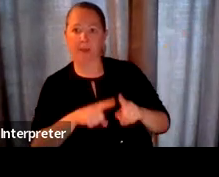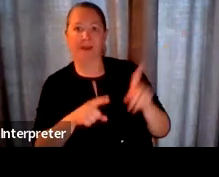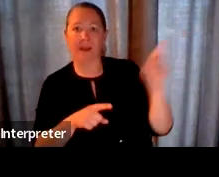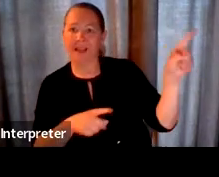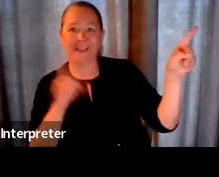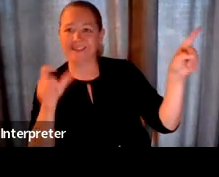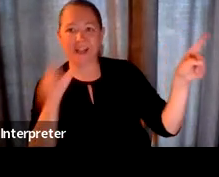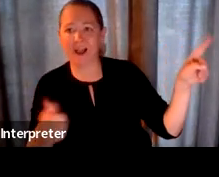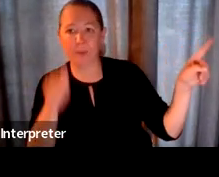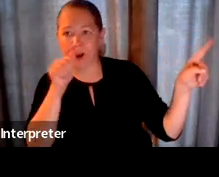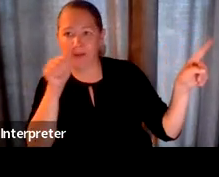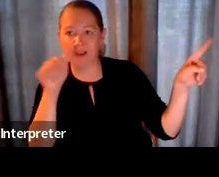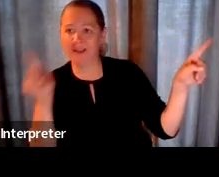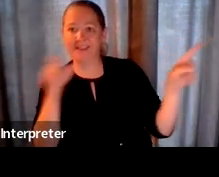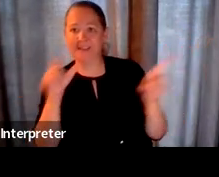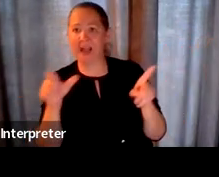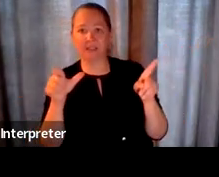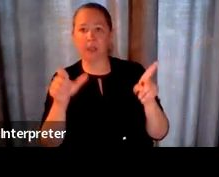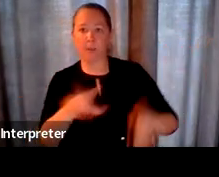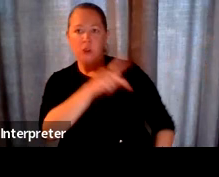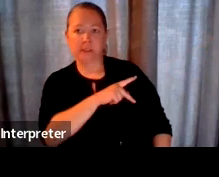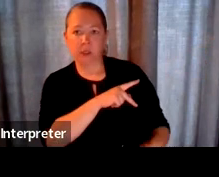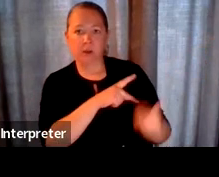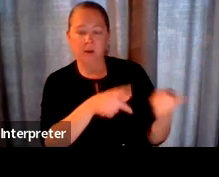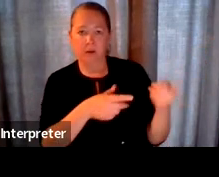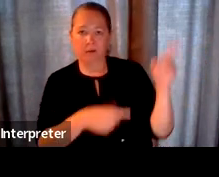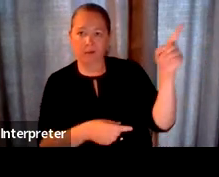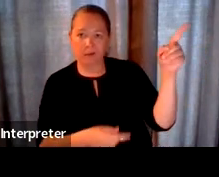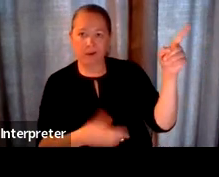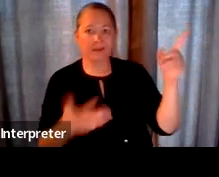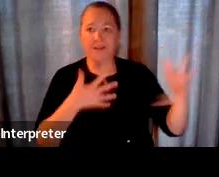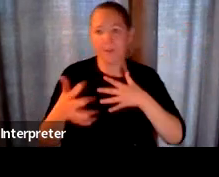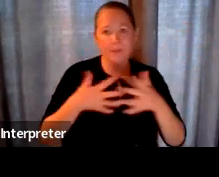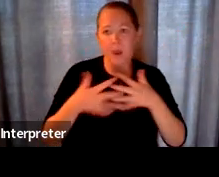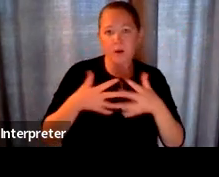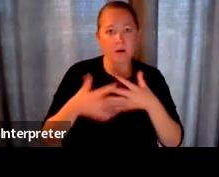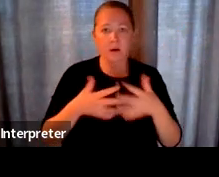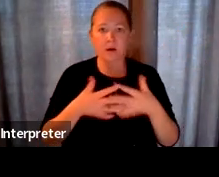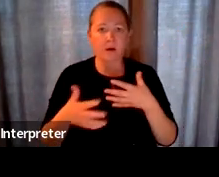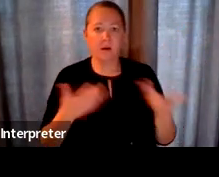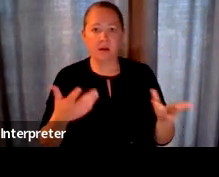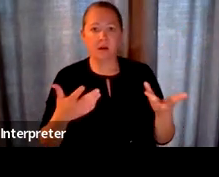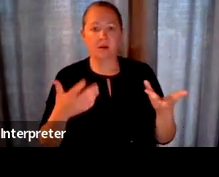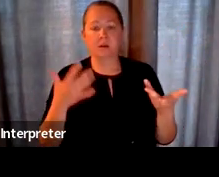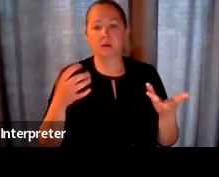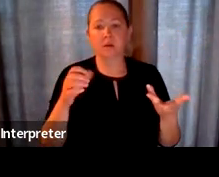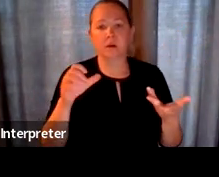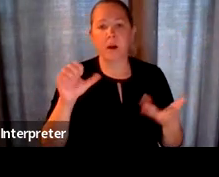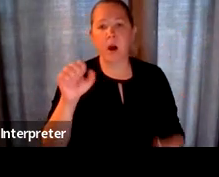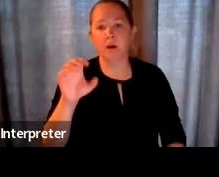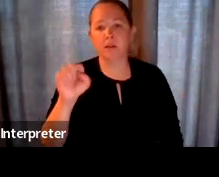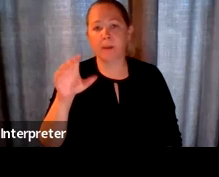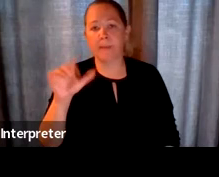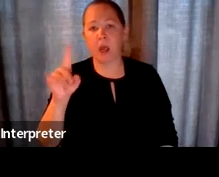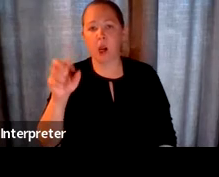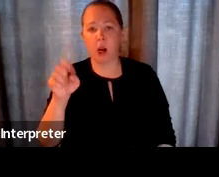private prayer, but it doesn't matter that Justice Sotomayor pointed that out. It doesn't matter that Justice Sotomayor put it in her dissent and showed that the